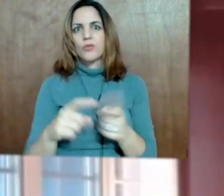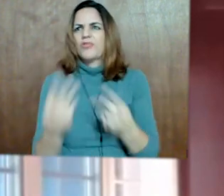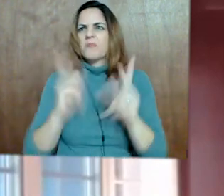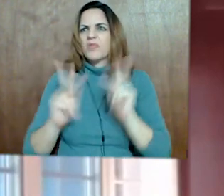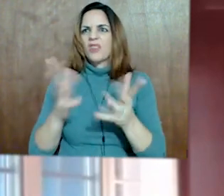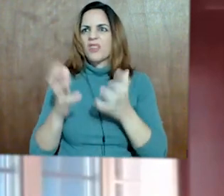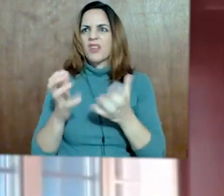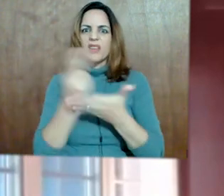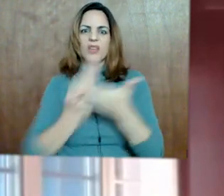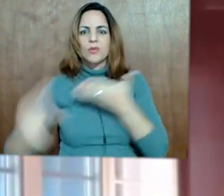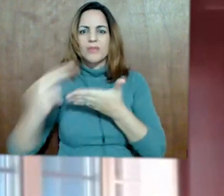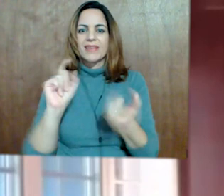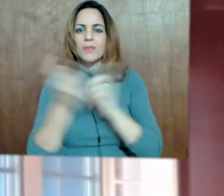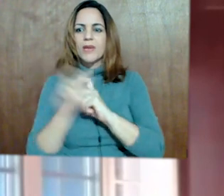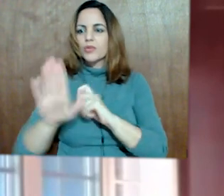were producing